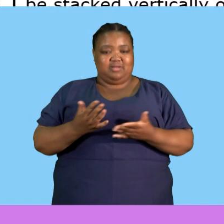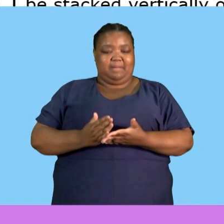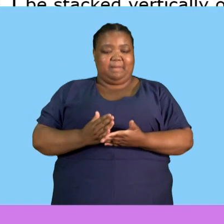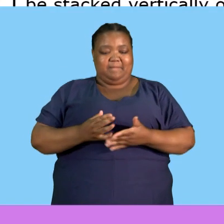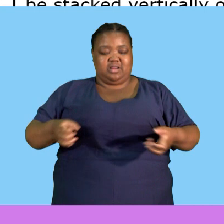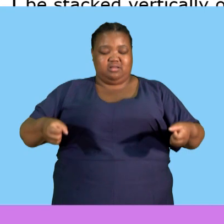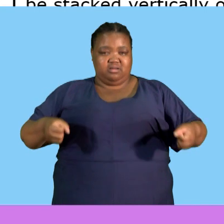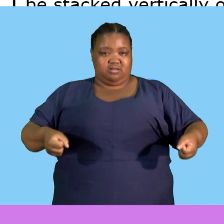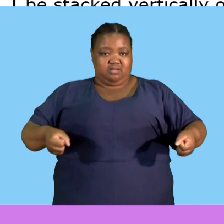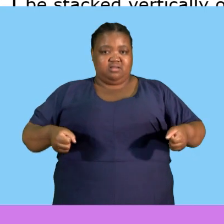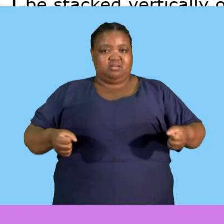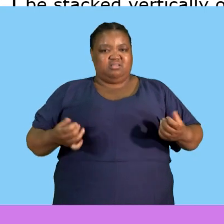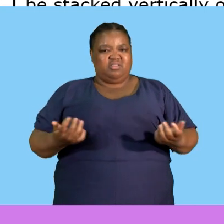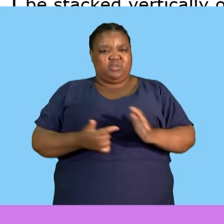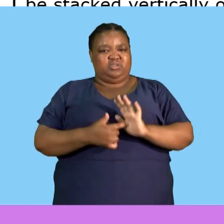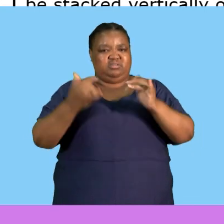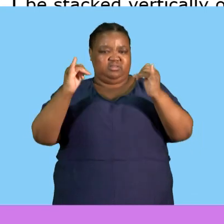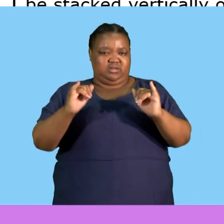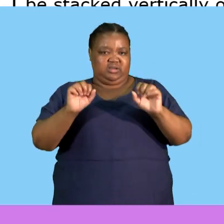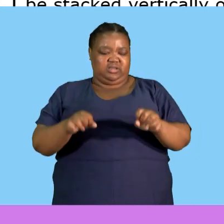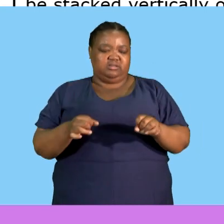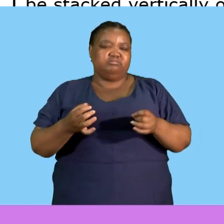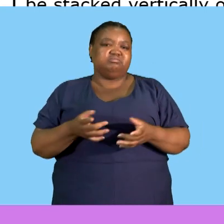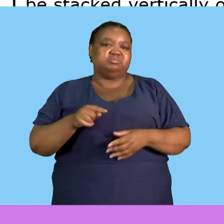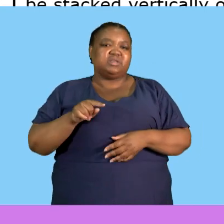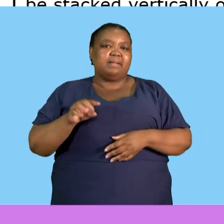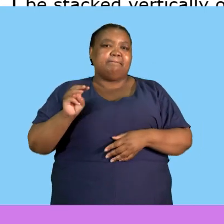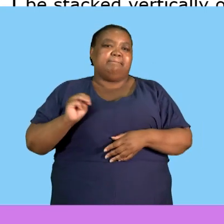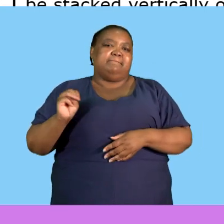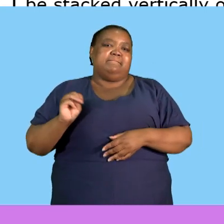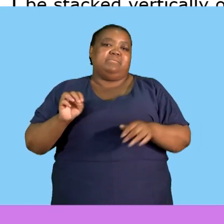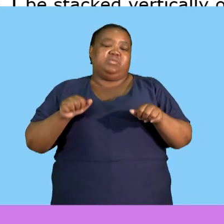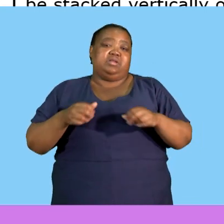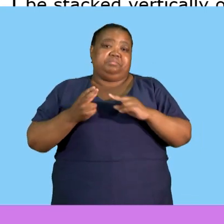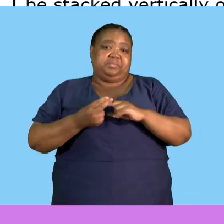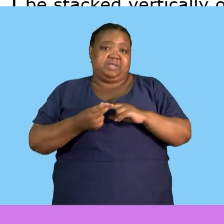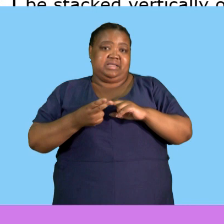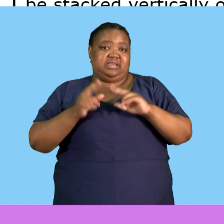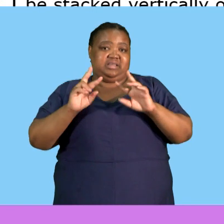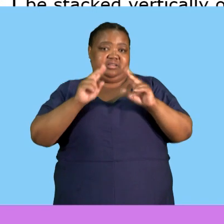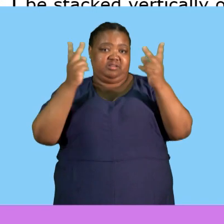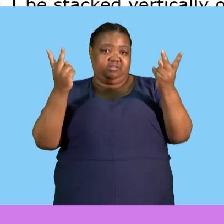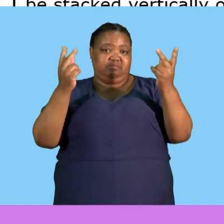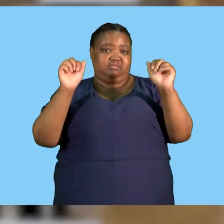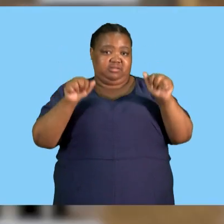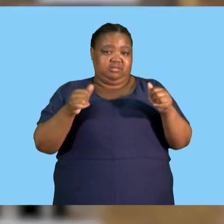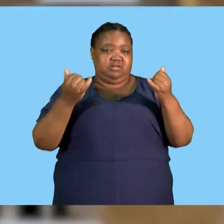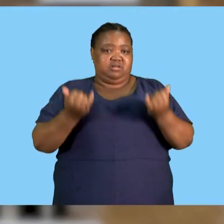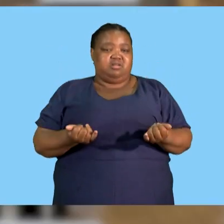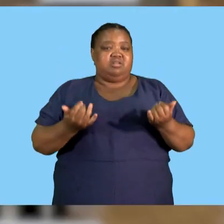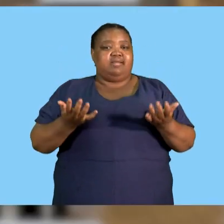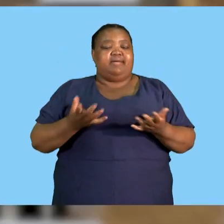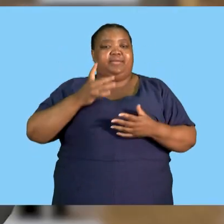2 by 2 meters. Then I looked at the dimensions of the crate. Now, this is indicated in millimeters. So